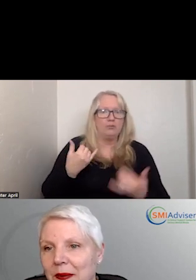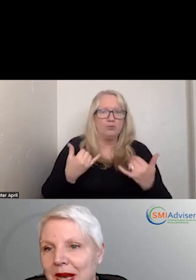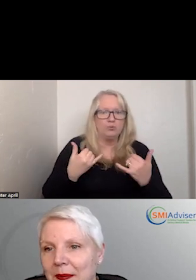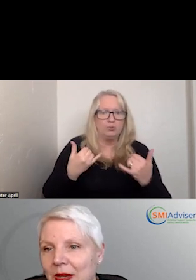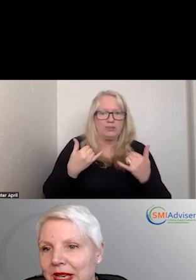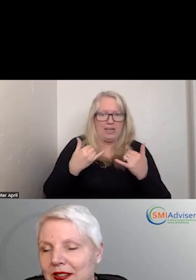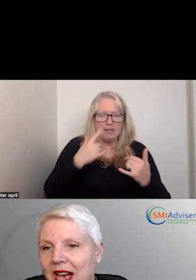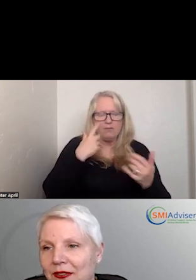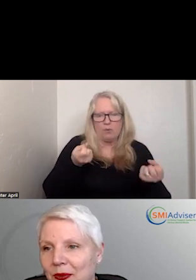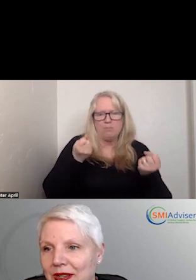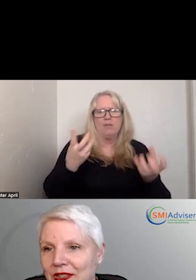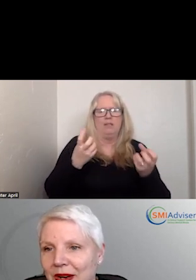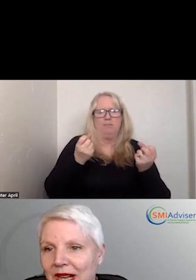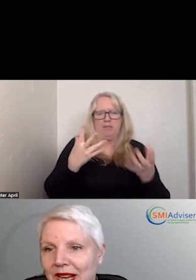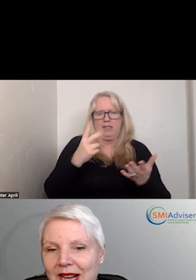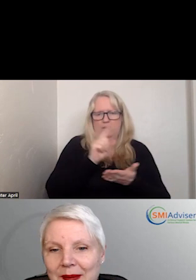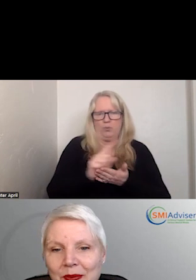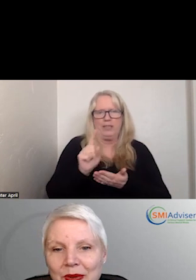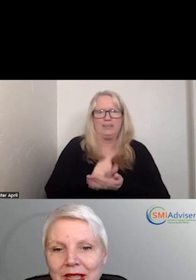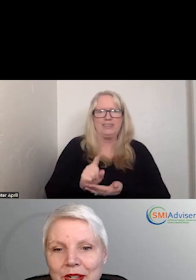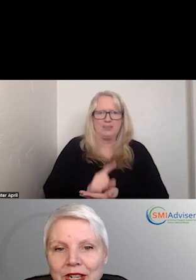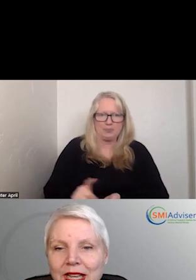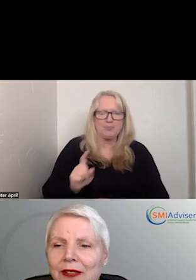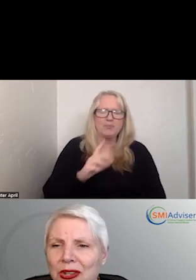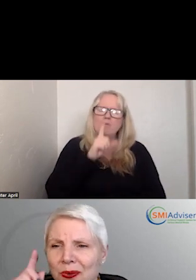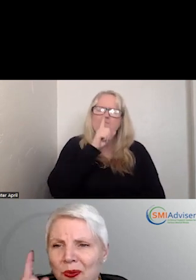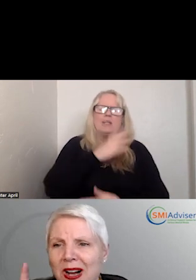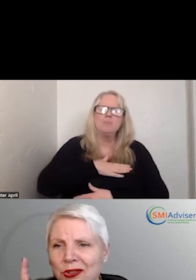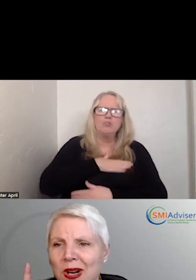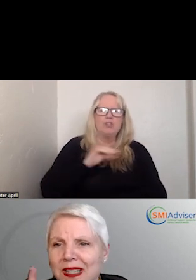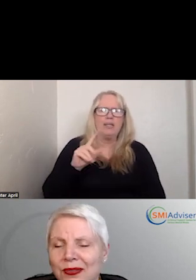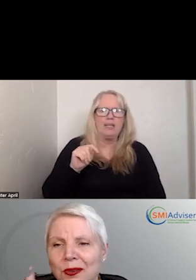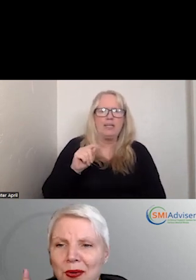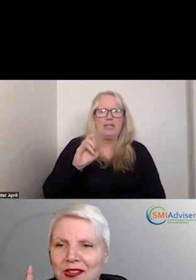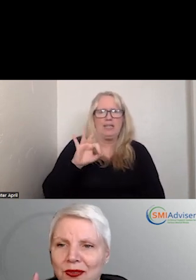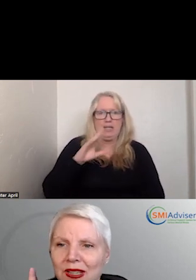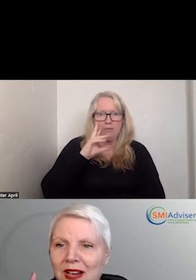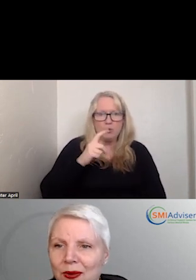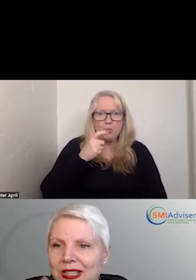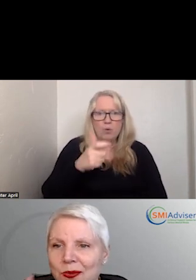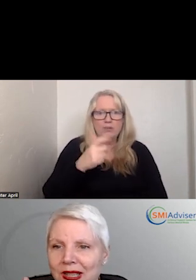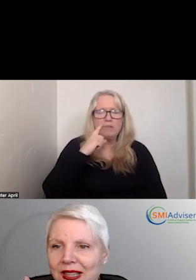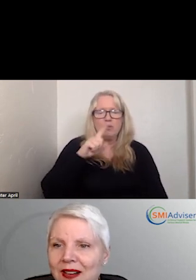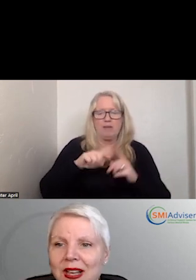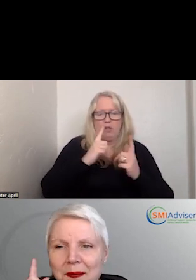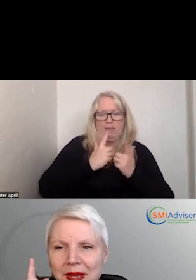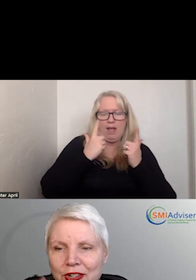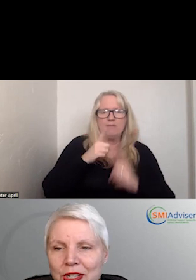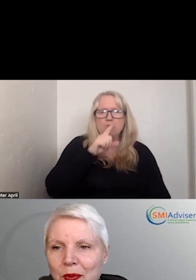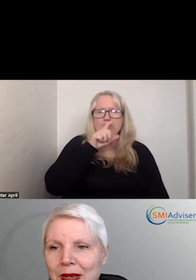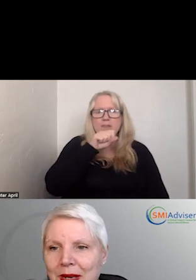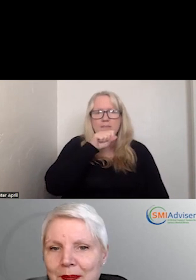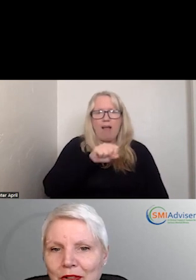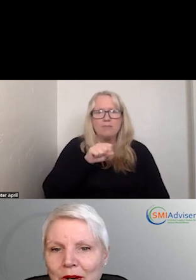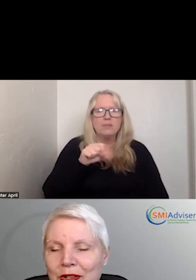asynchronously for many, many weeks afterwards. So really appreciate that. If you watch one, if you're present for a live one that you really love, make sure